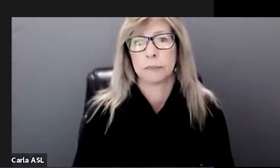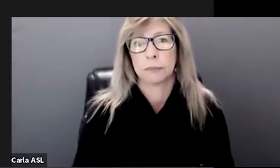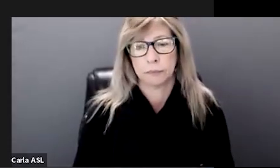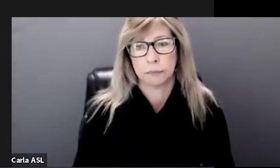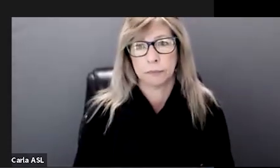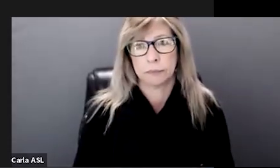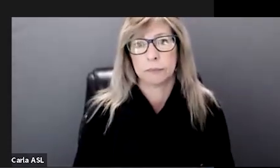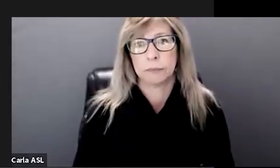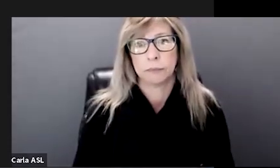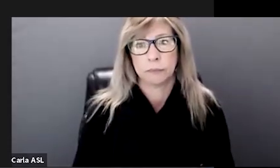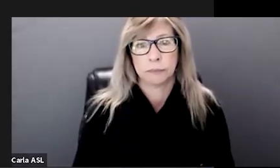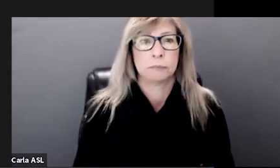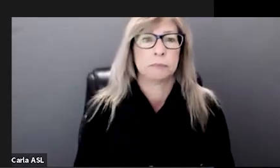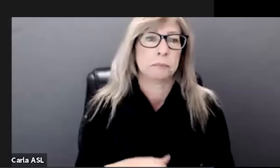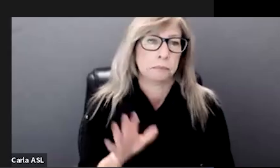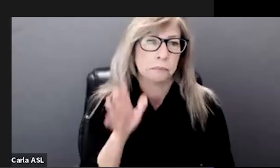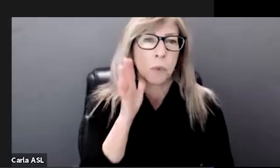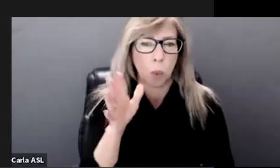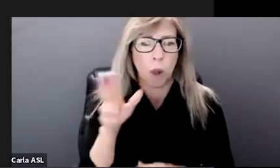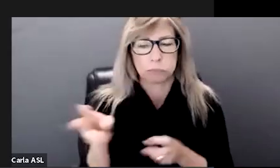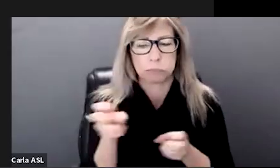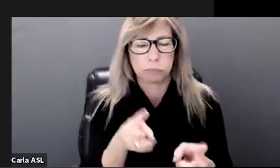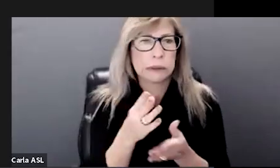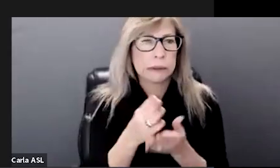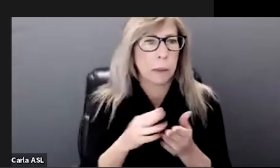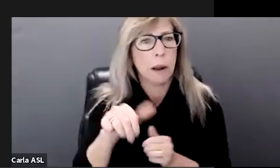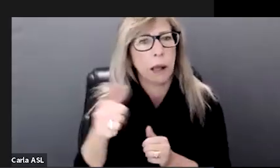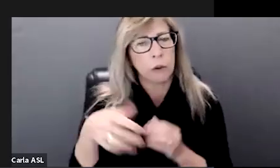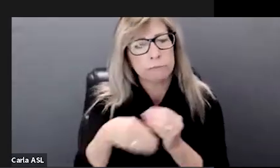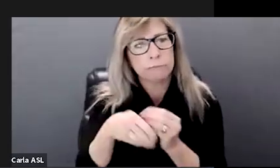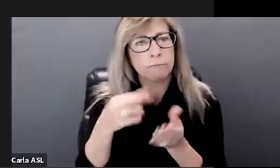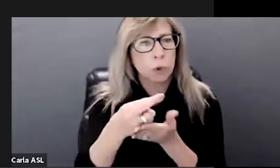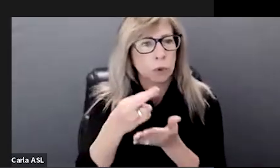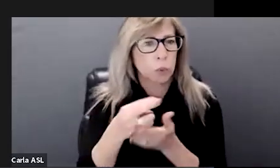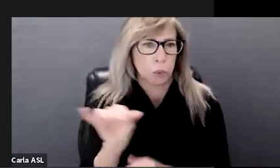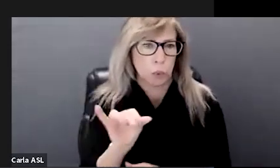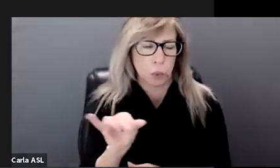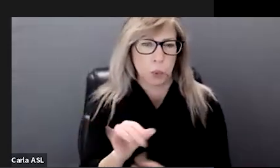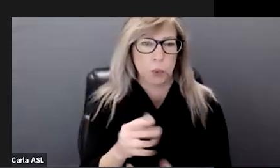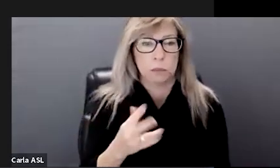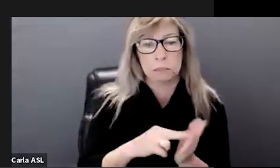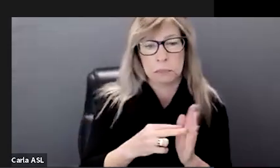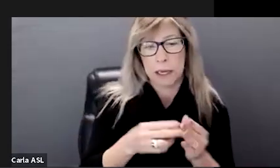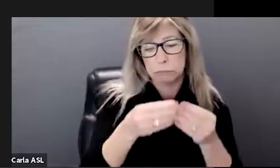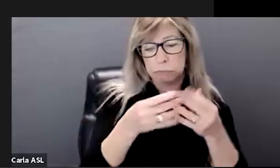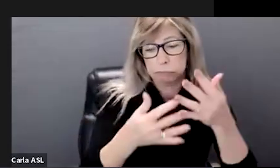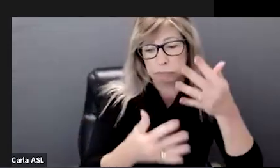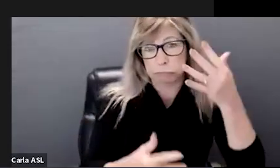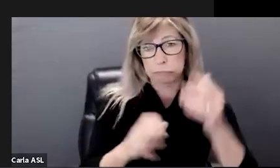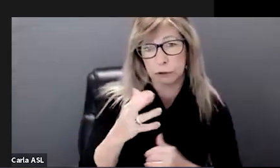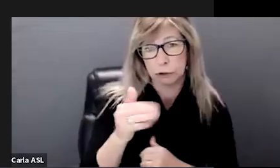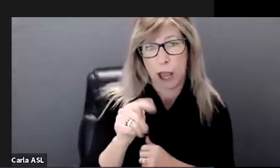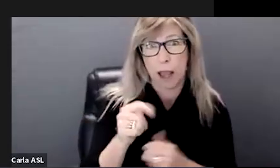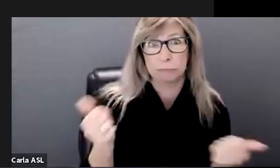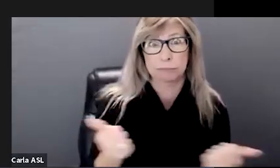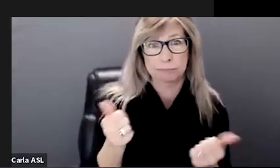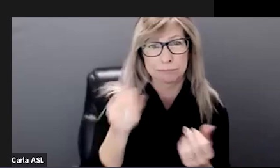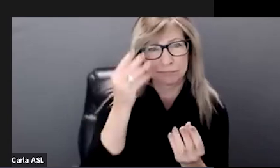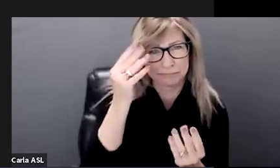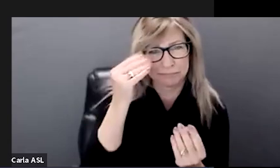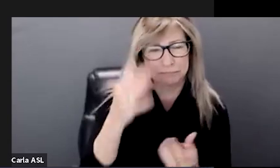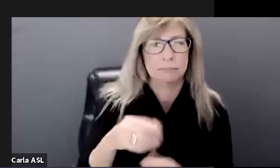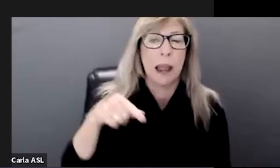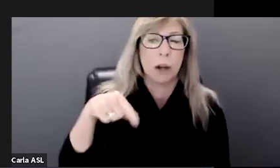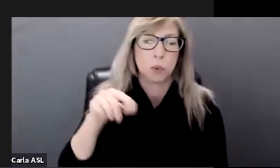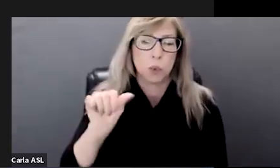few extra learning materials throughout that today as well. So the chat will be well utilized, and then as mentioned, we do have the Q&A function open